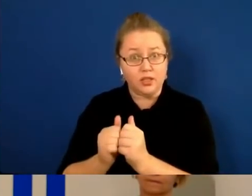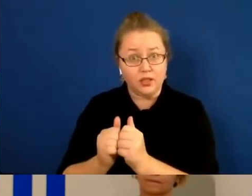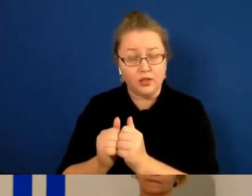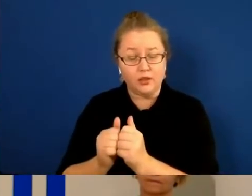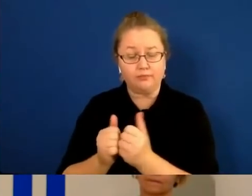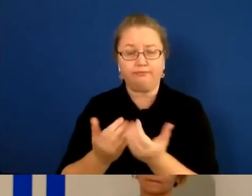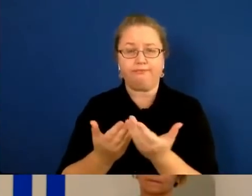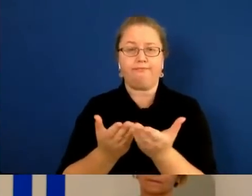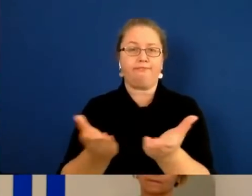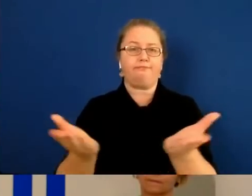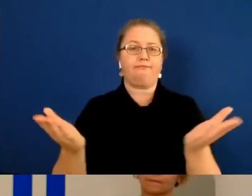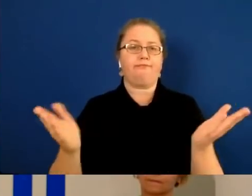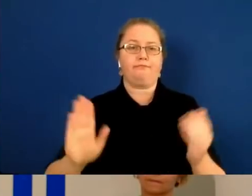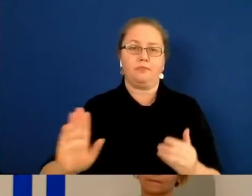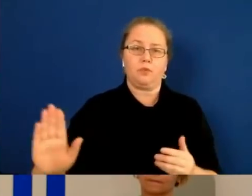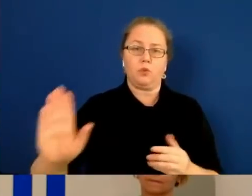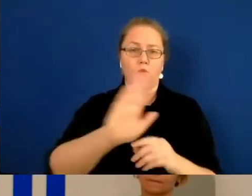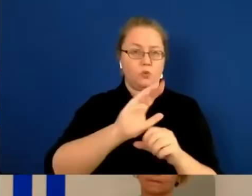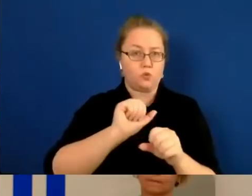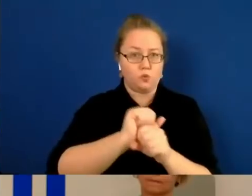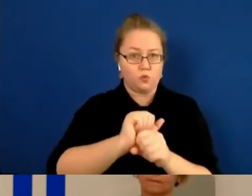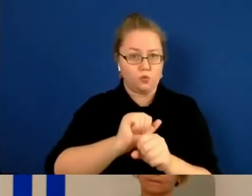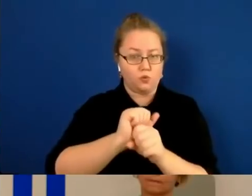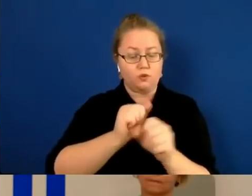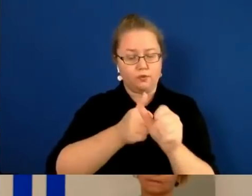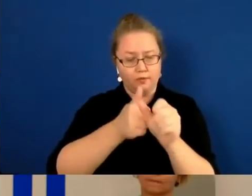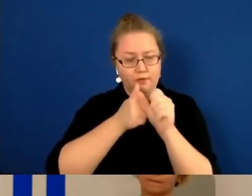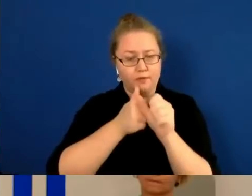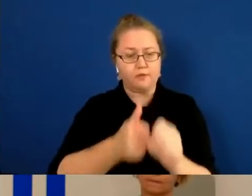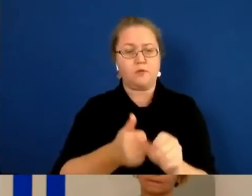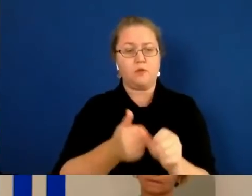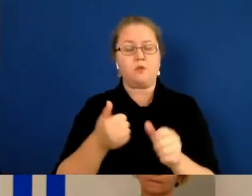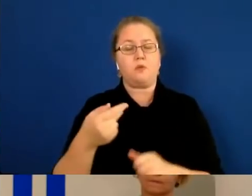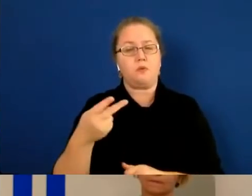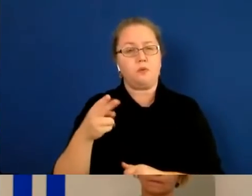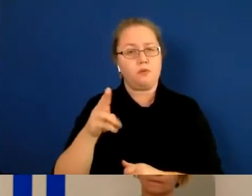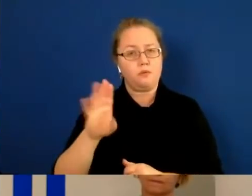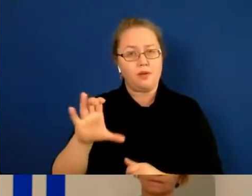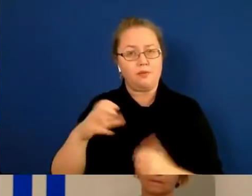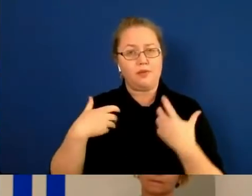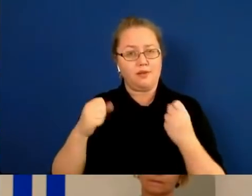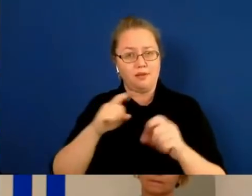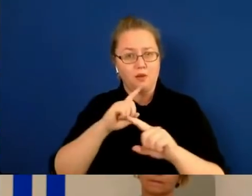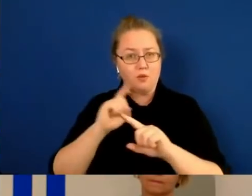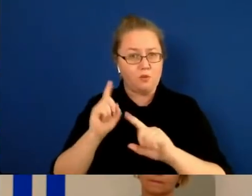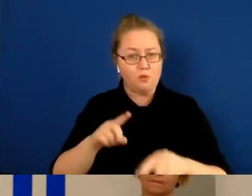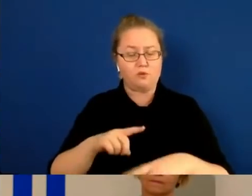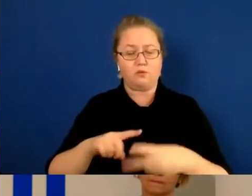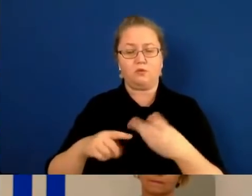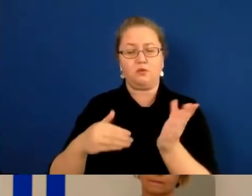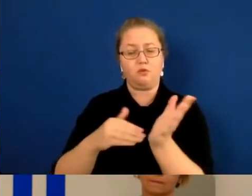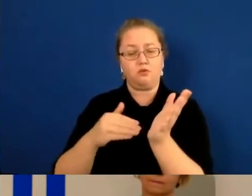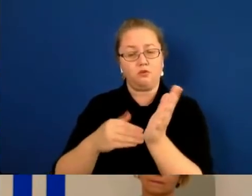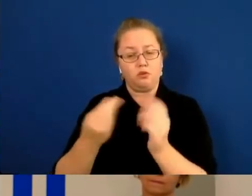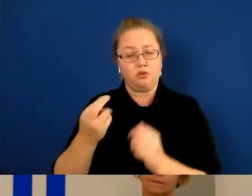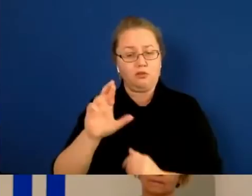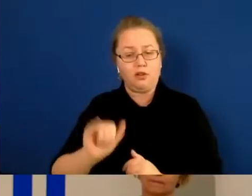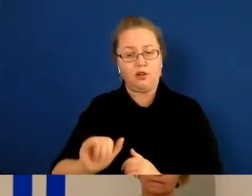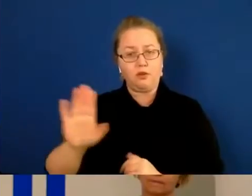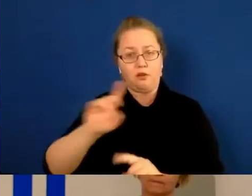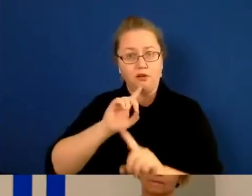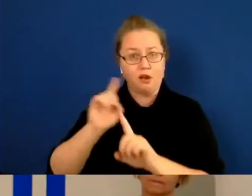of people in public health to make up the backlog that happened when we had to cancel non-urgent elective